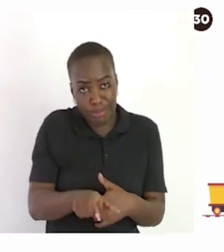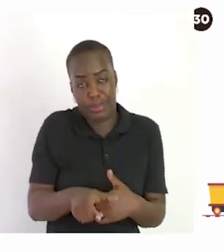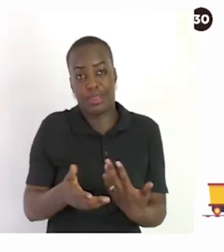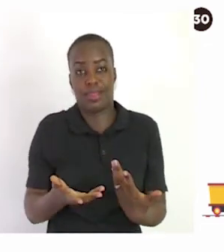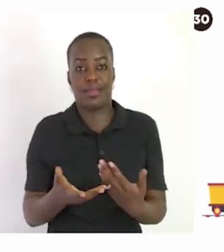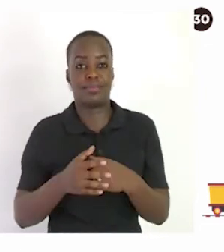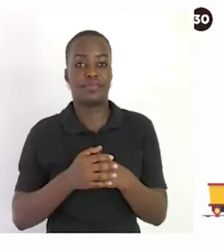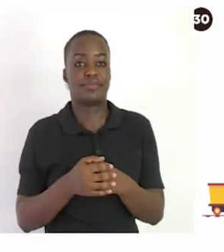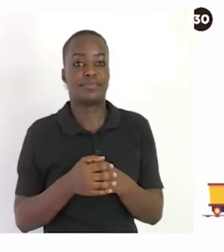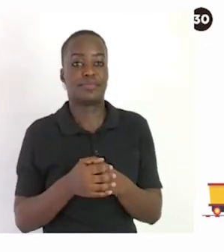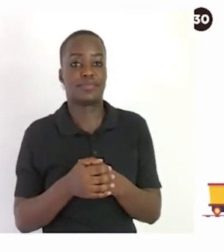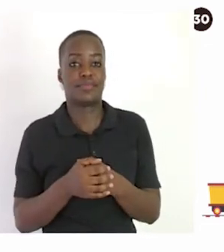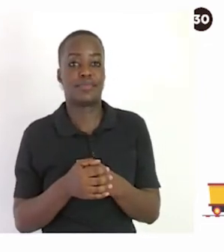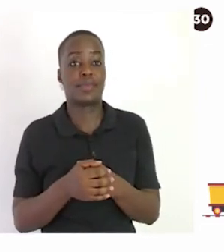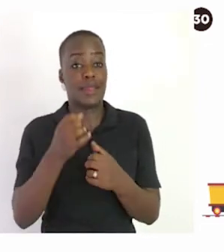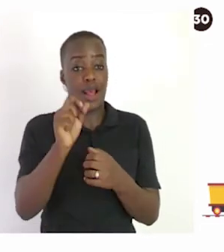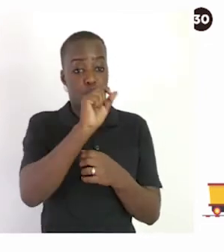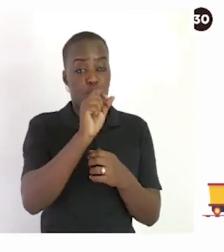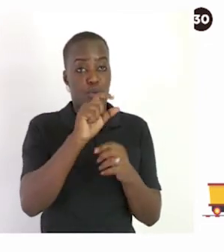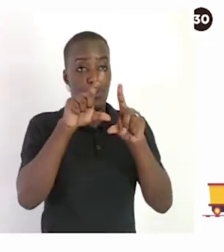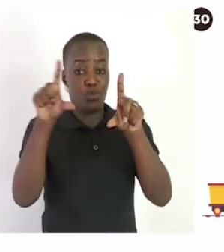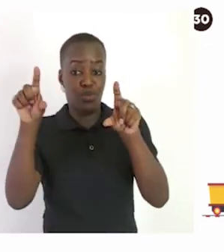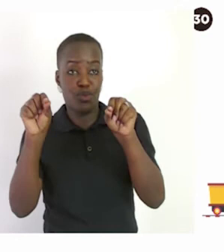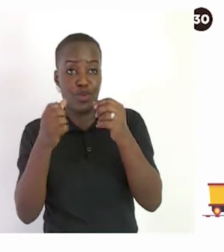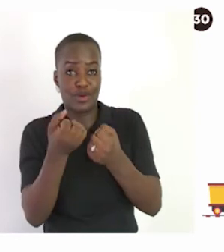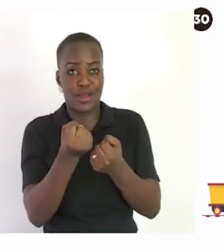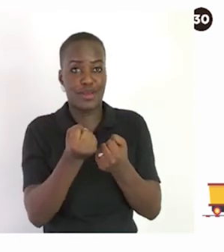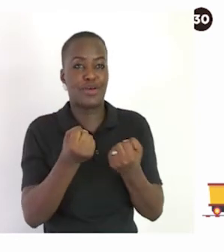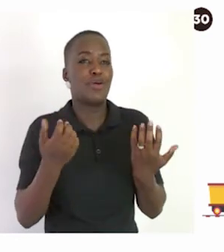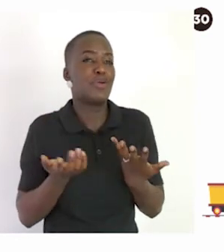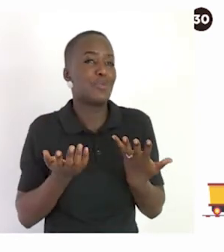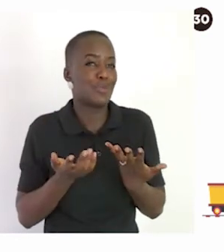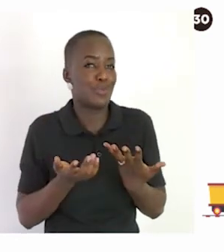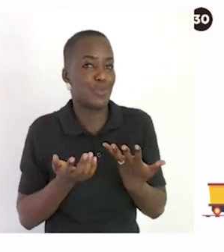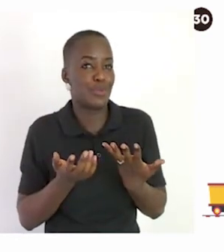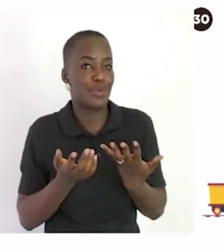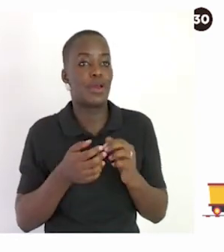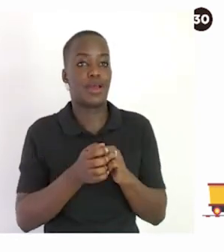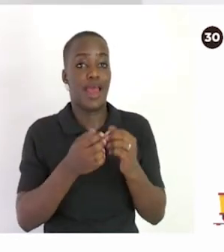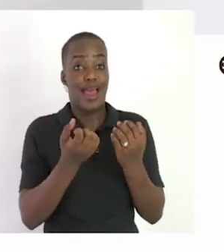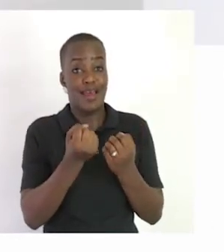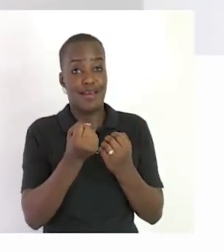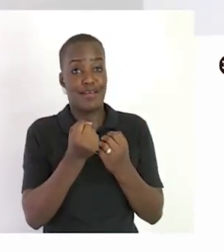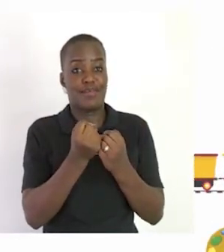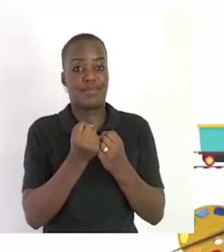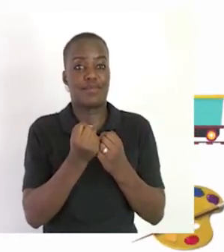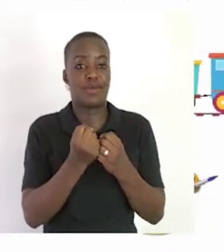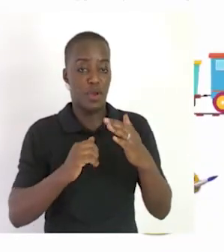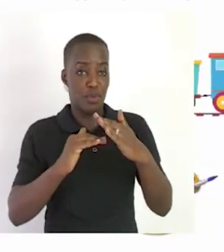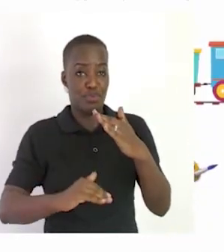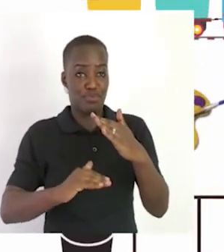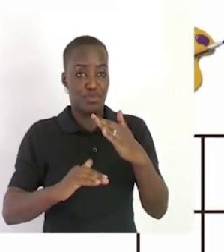across. And the words that we have, we find them in what is called a word bank, which is